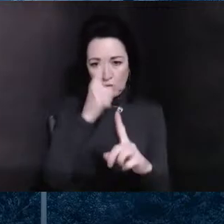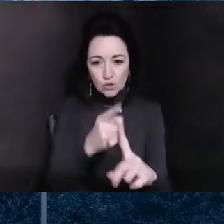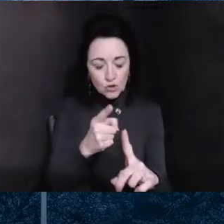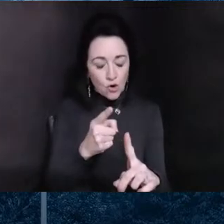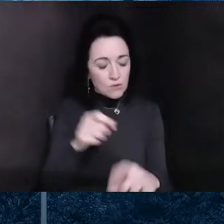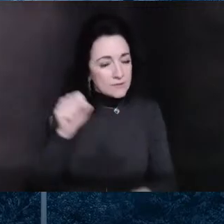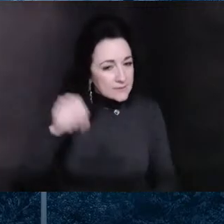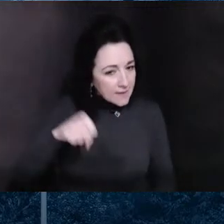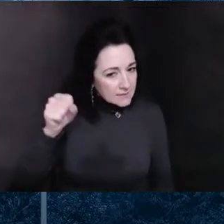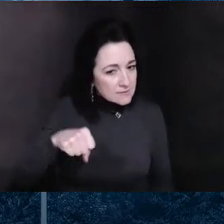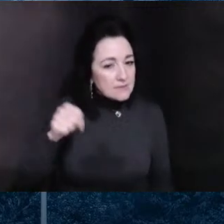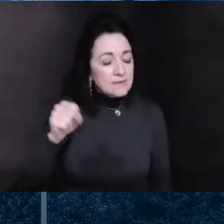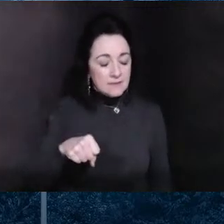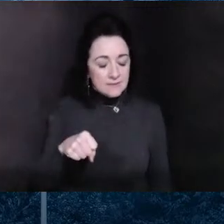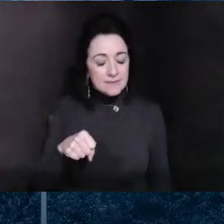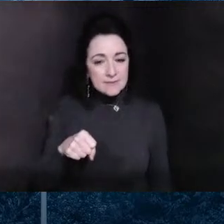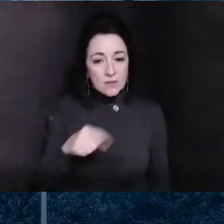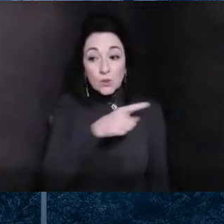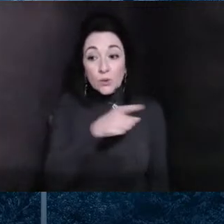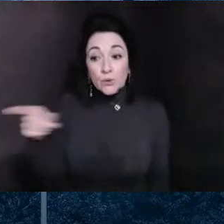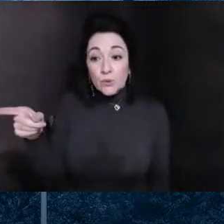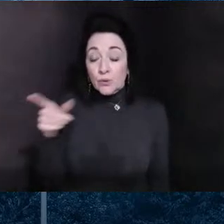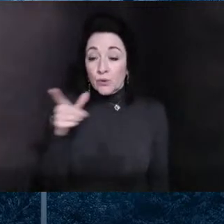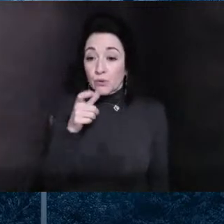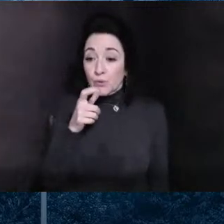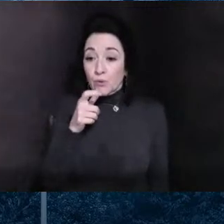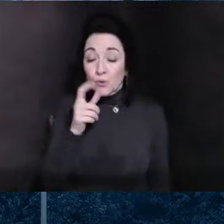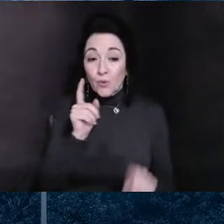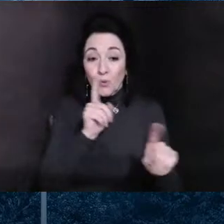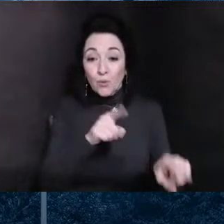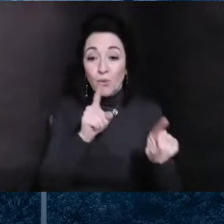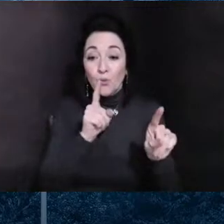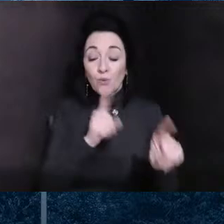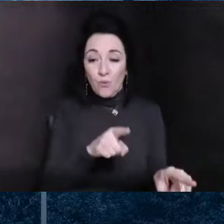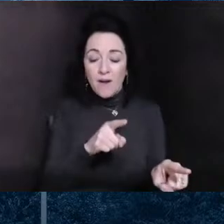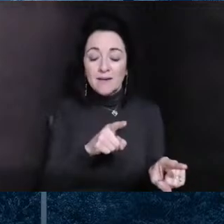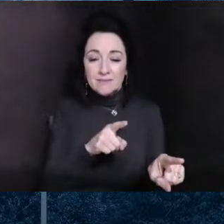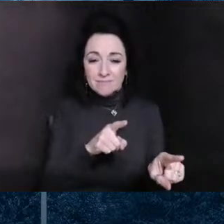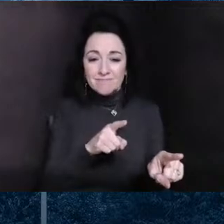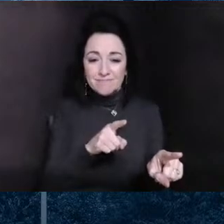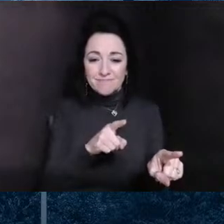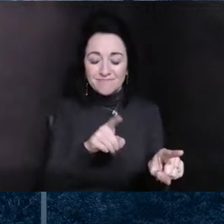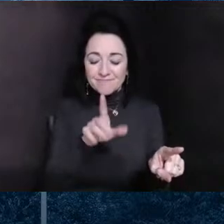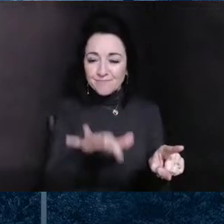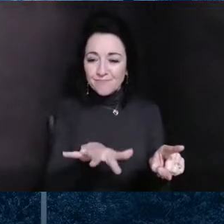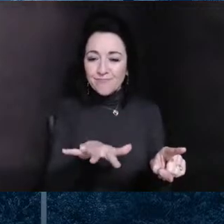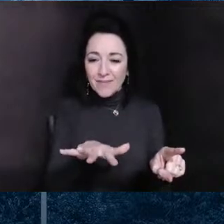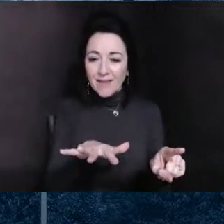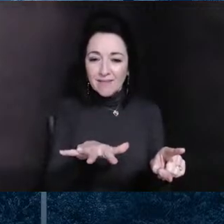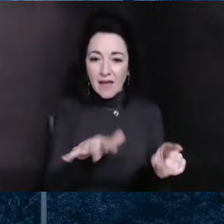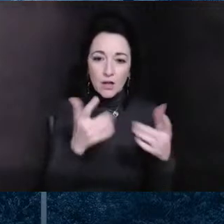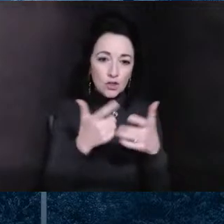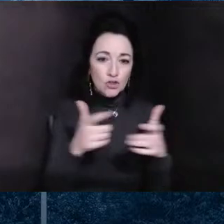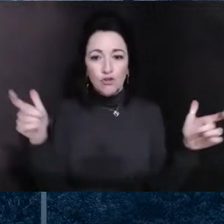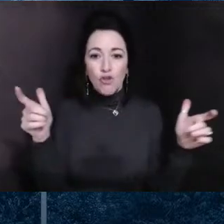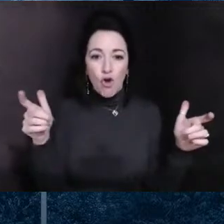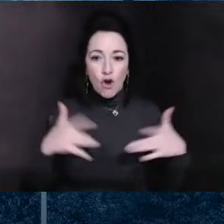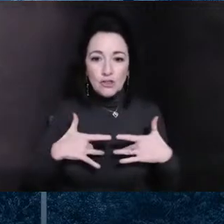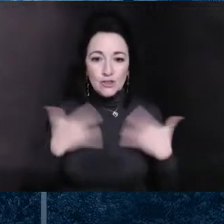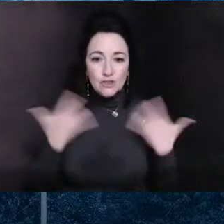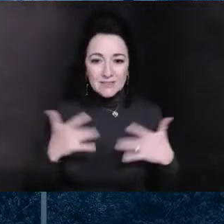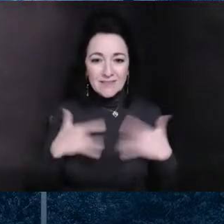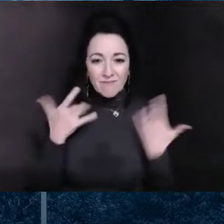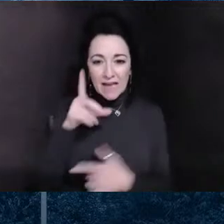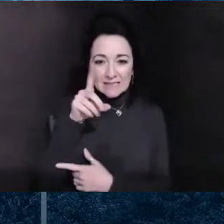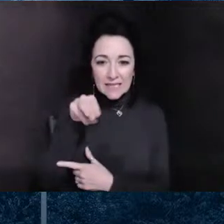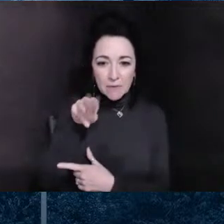And for those of you who attended or tried to attend the large vaccine events that we had at the DMV